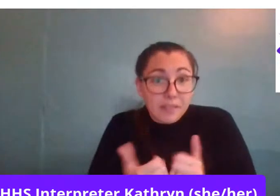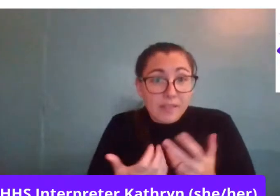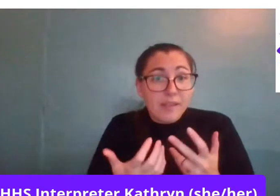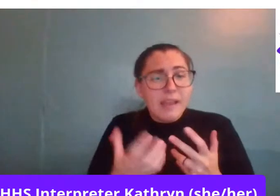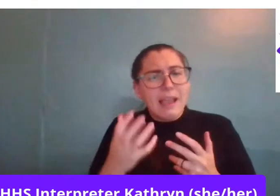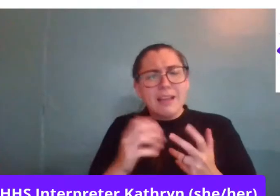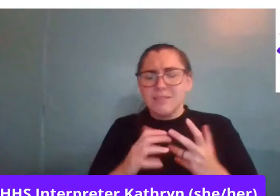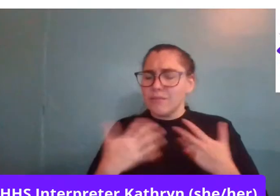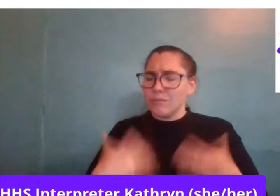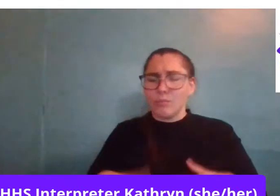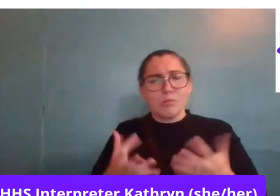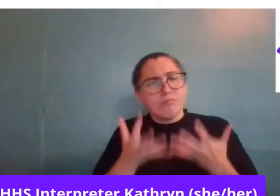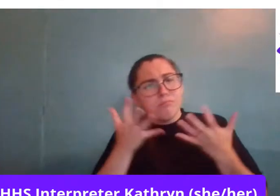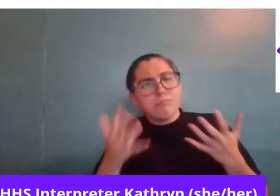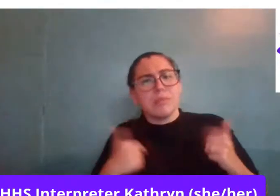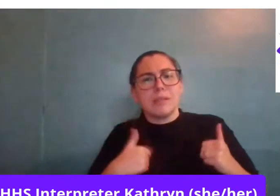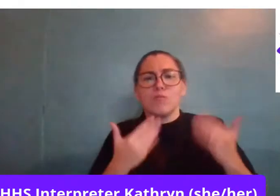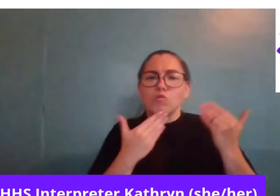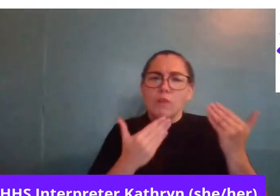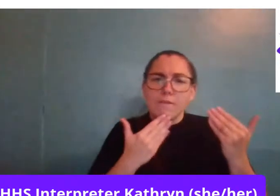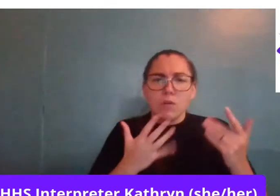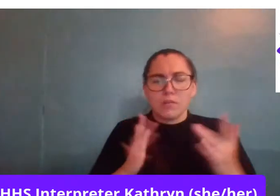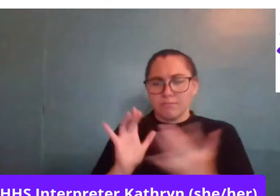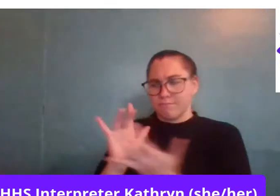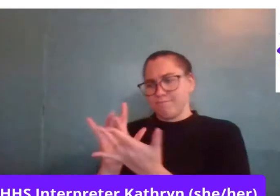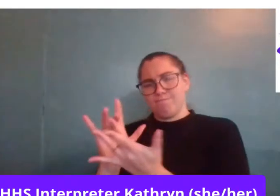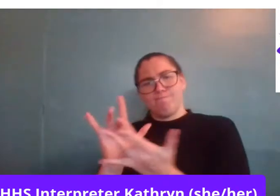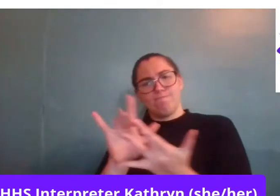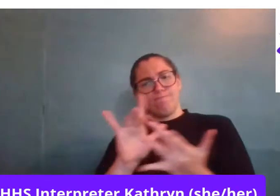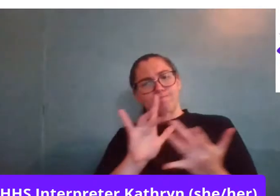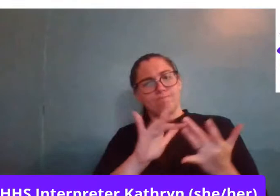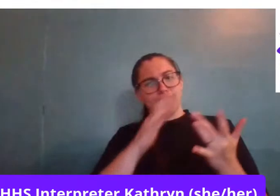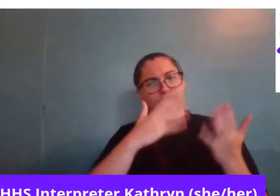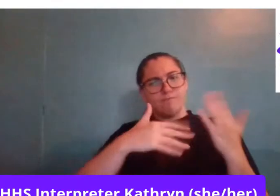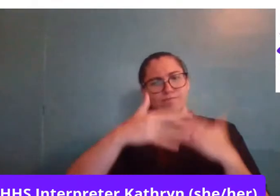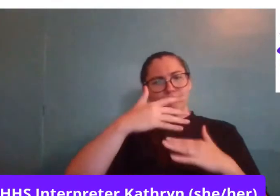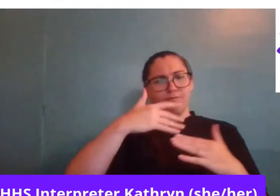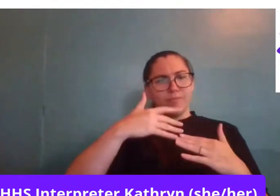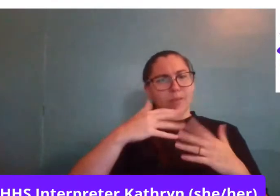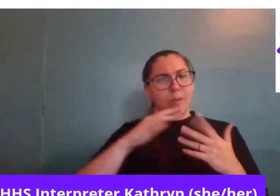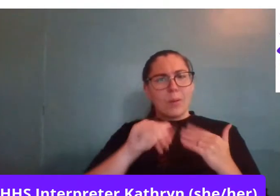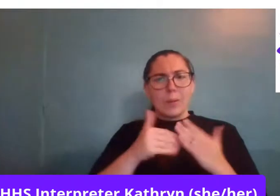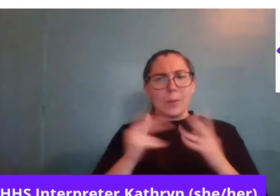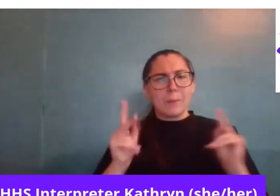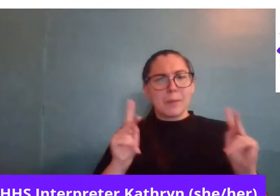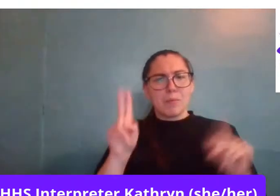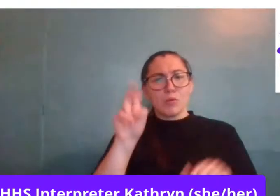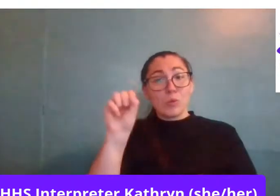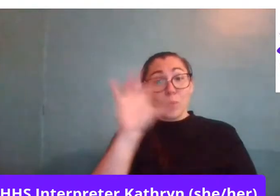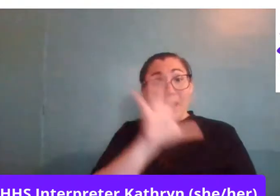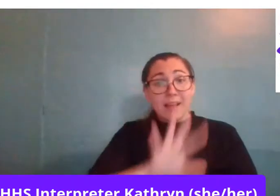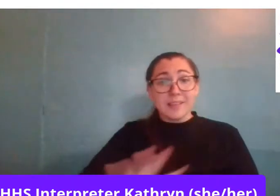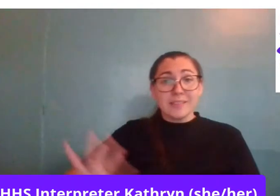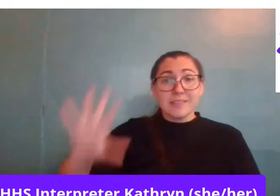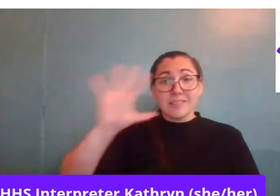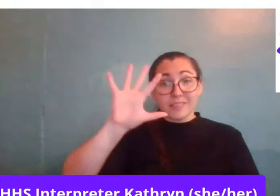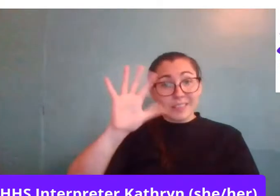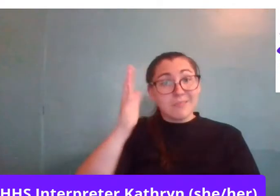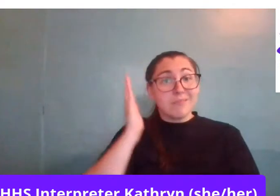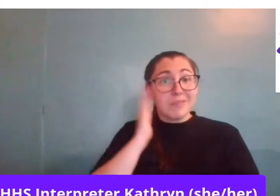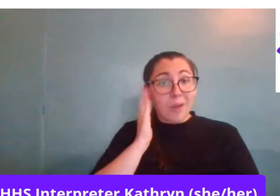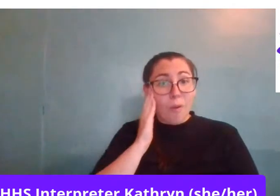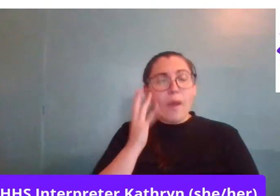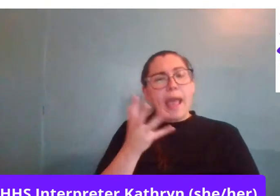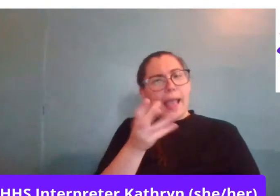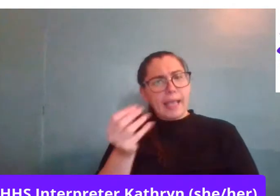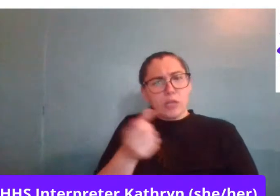grateful to reach so many people across the United States. I'm Yeah. grateful for the